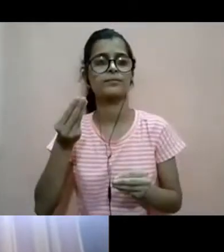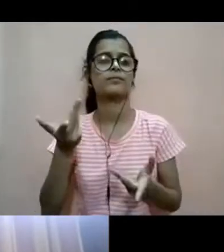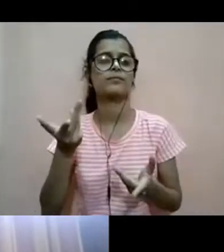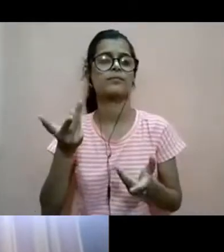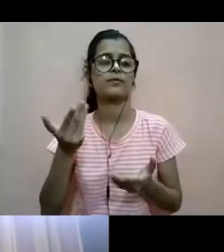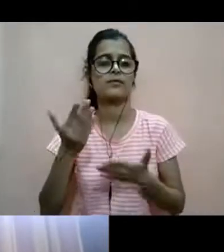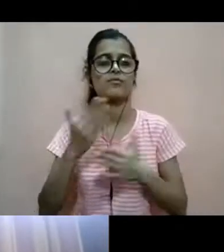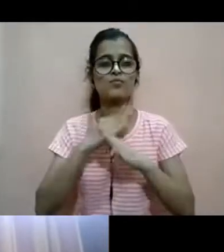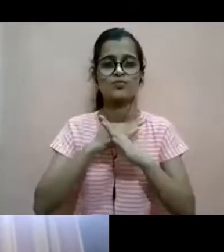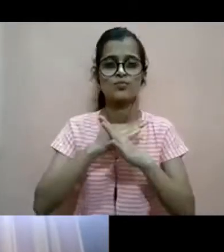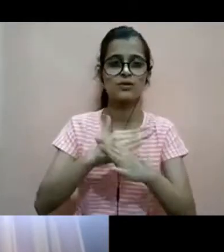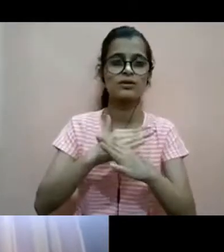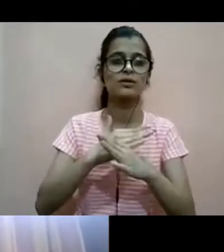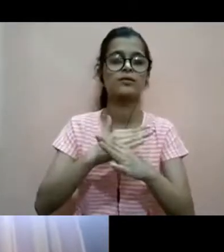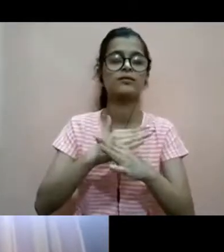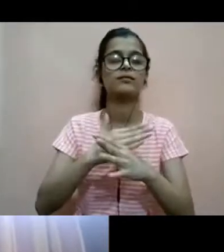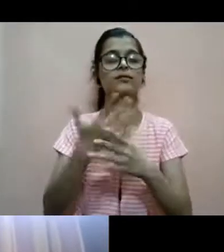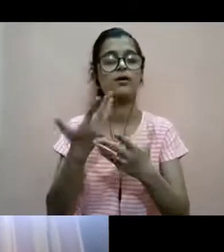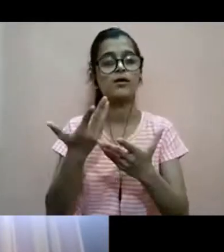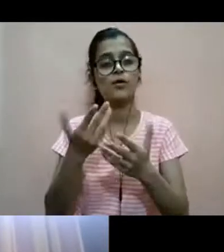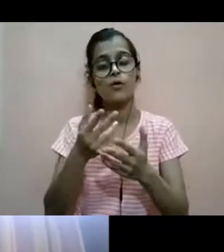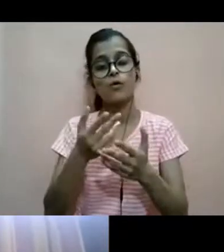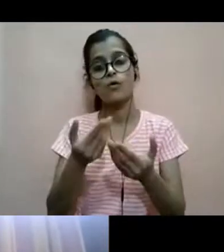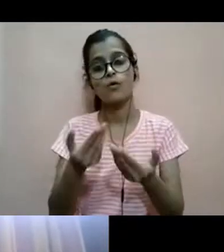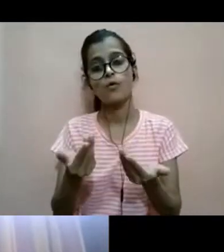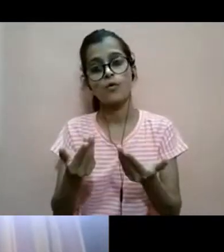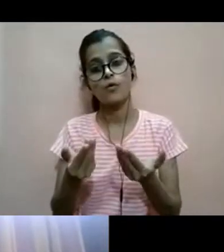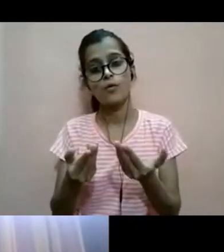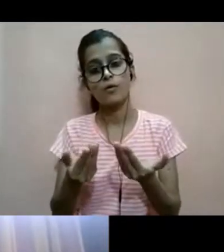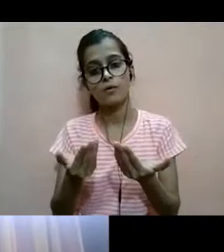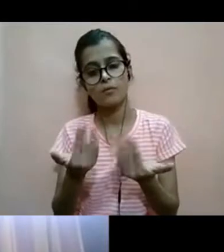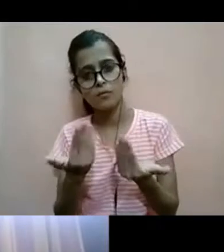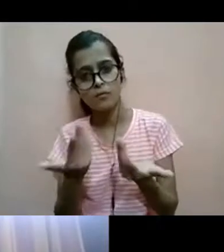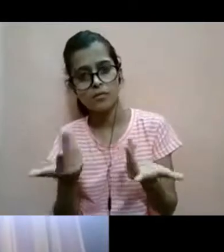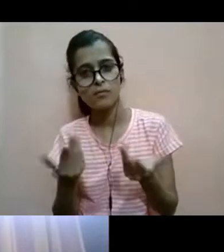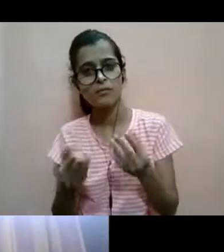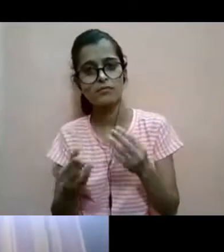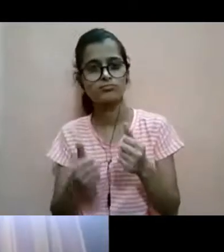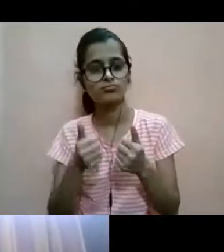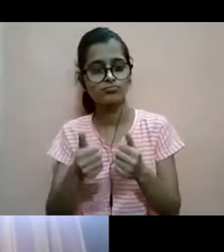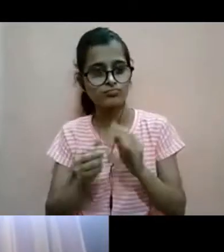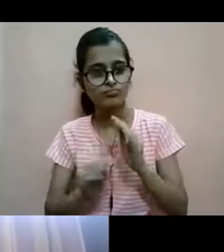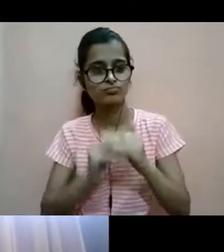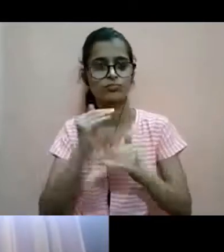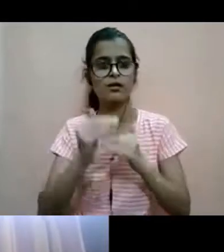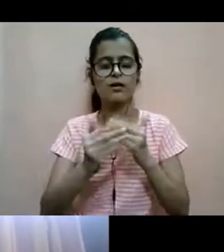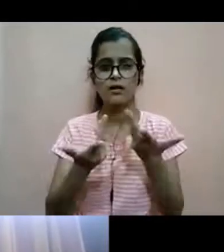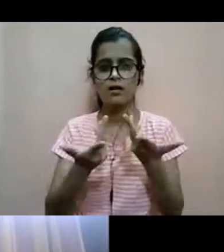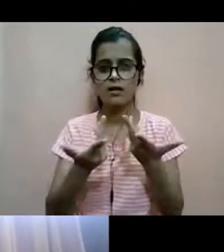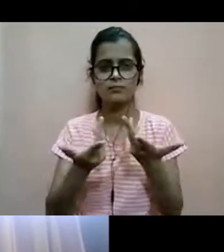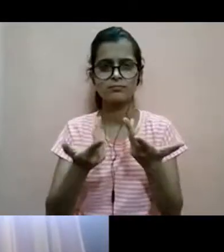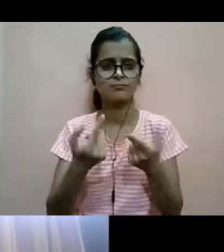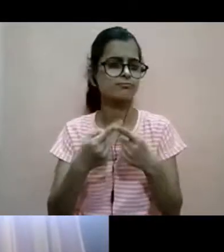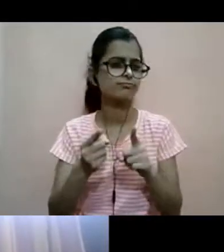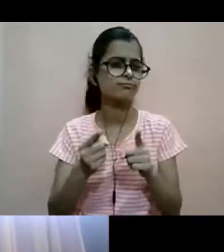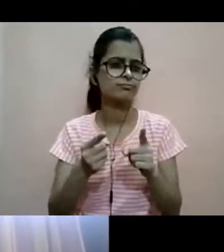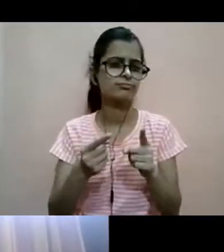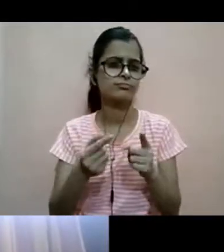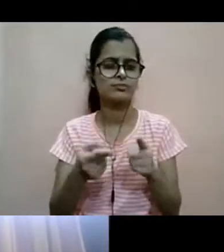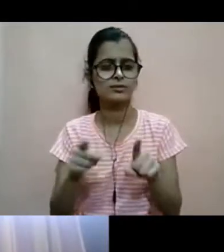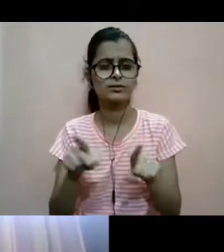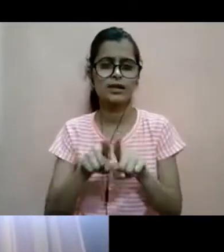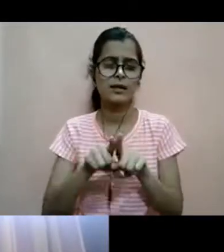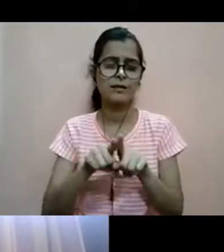protective and more wary of any possibility of her having a sexual life that can avoid